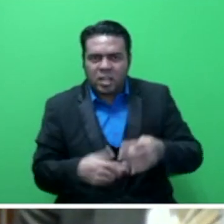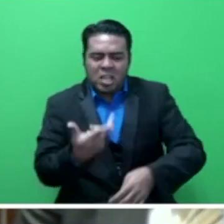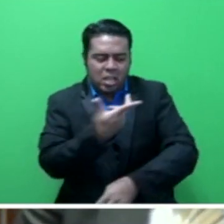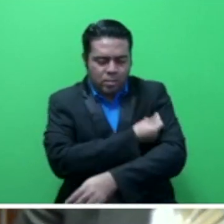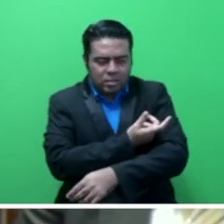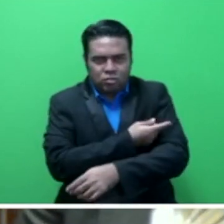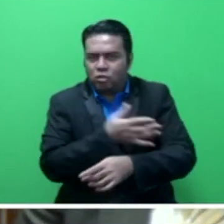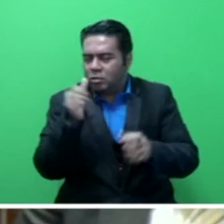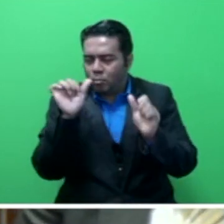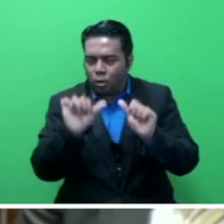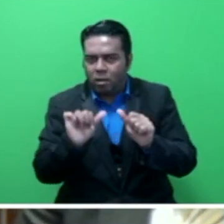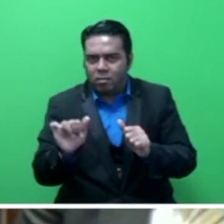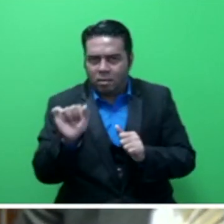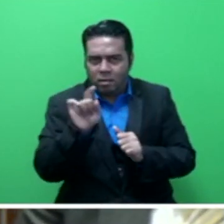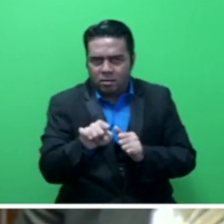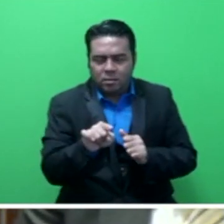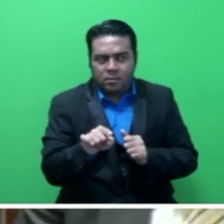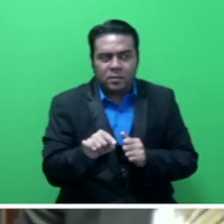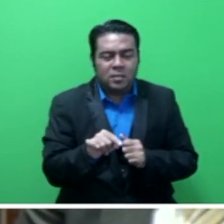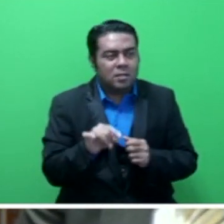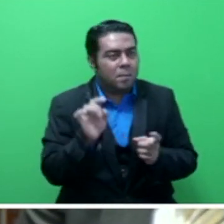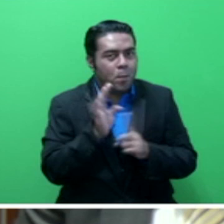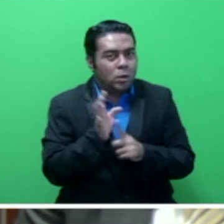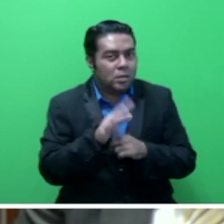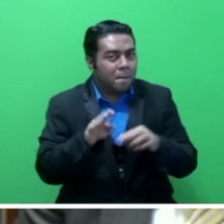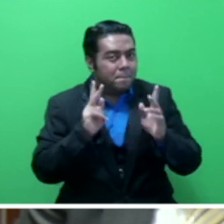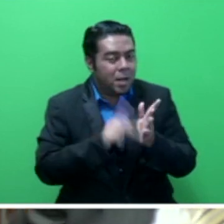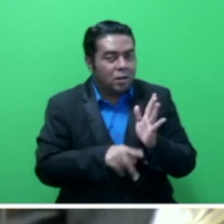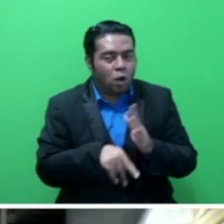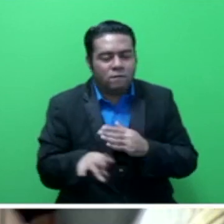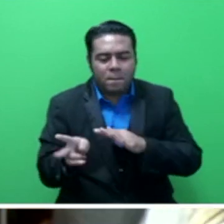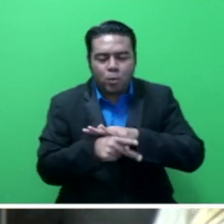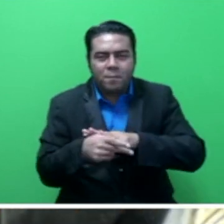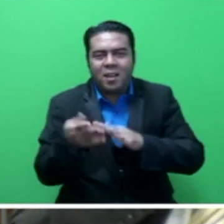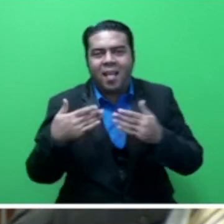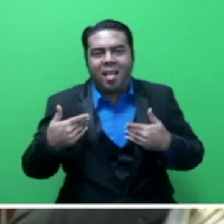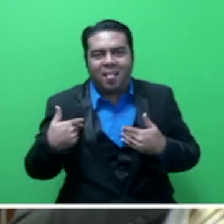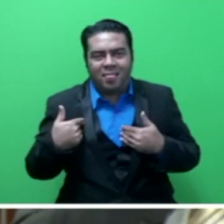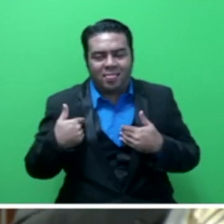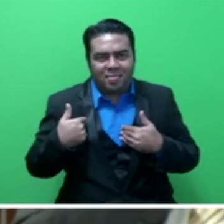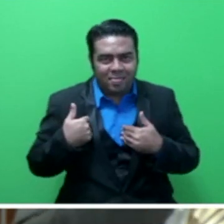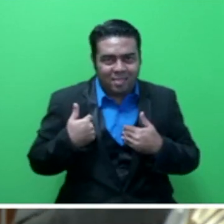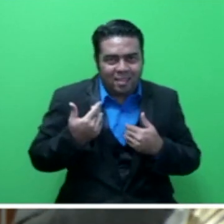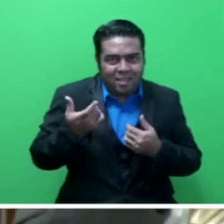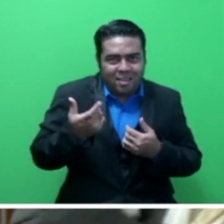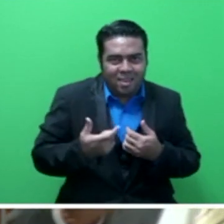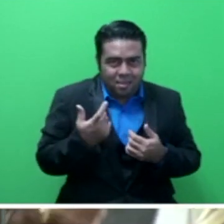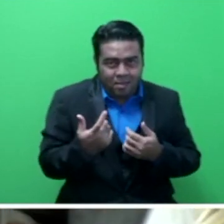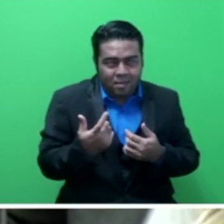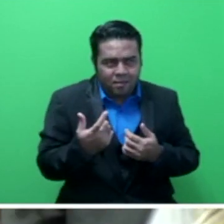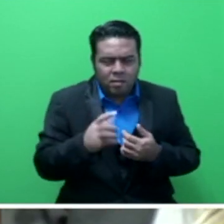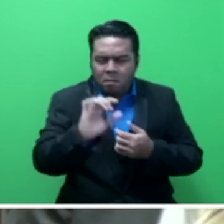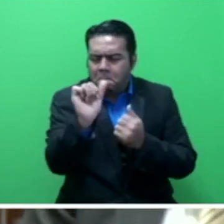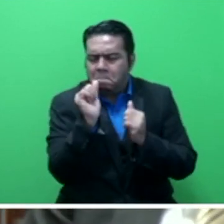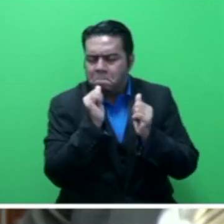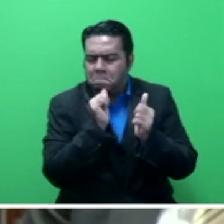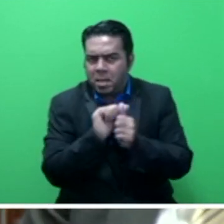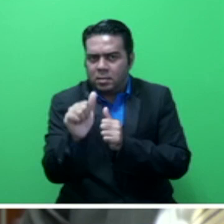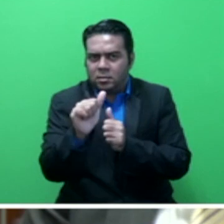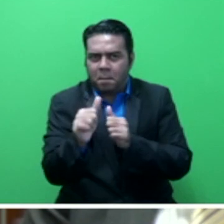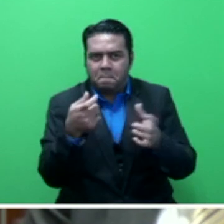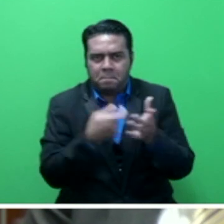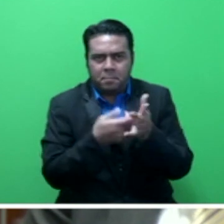key component, is a key component of primary health care. It is the best health investment money can buy in our